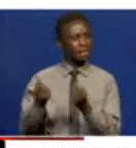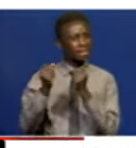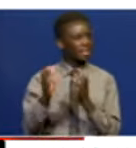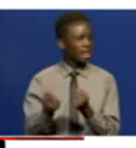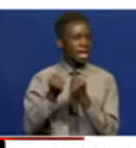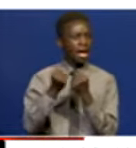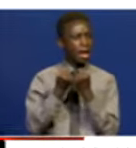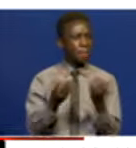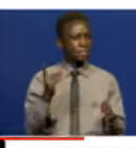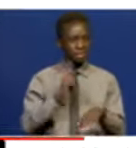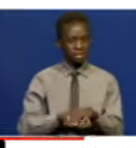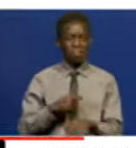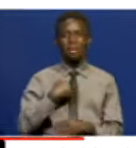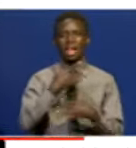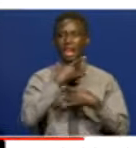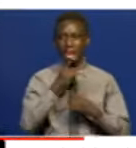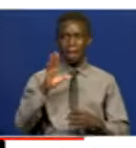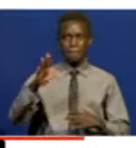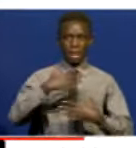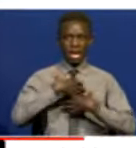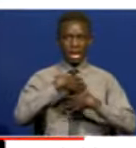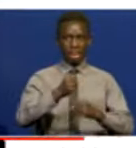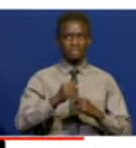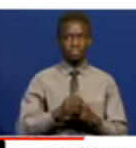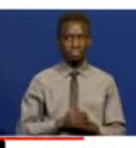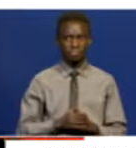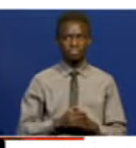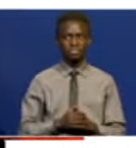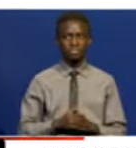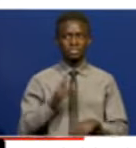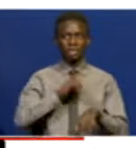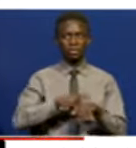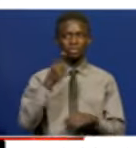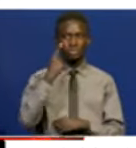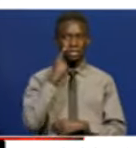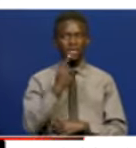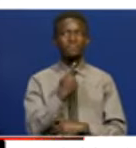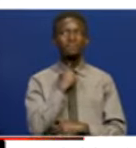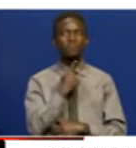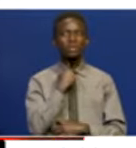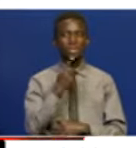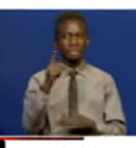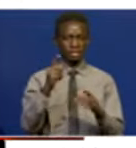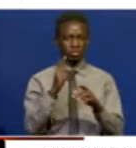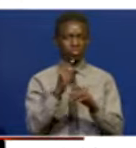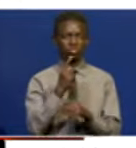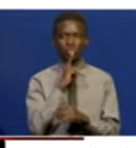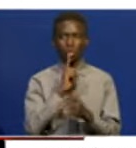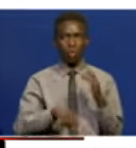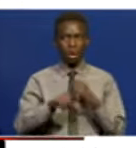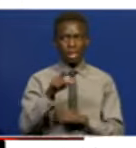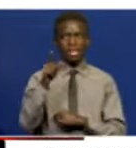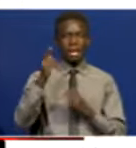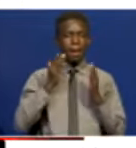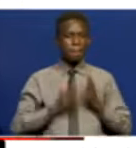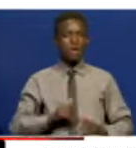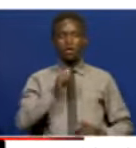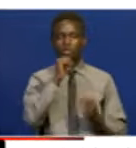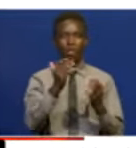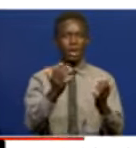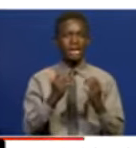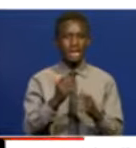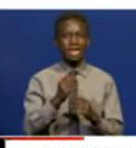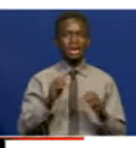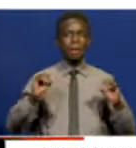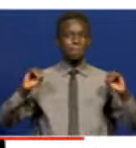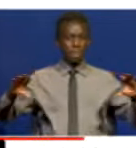his courage. Wine, who was captivated by his voice, tweeted, "That guy doesn't need a speaker."